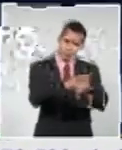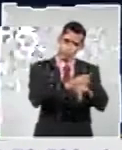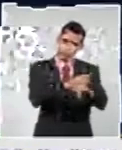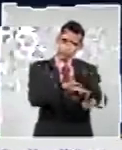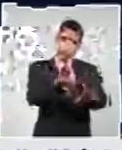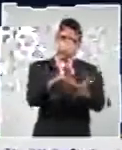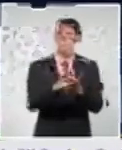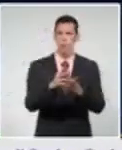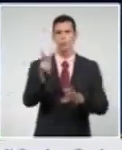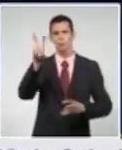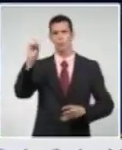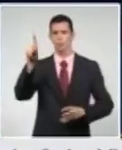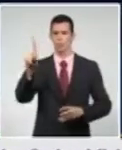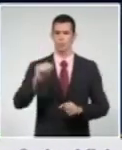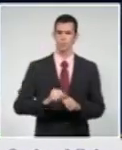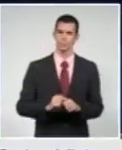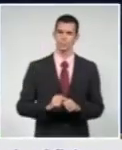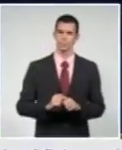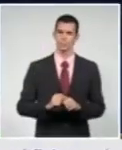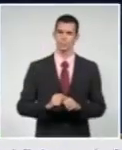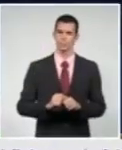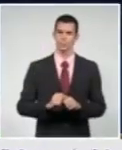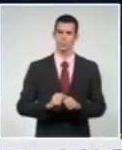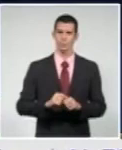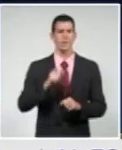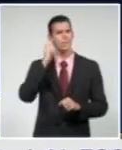in the Manuel Fajardo Hospital Lab,